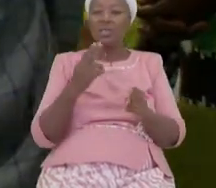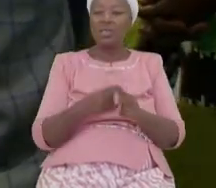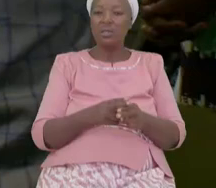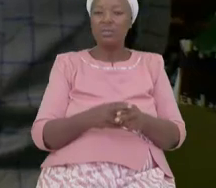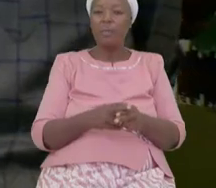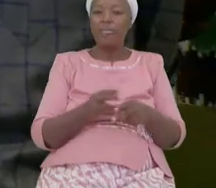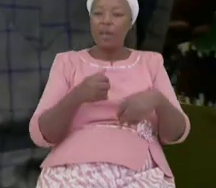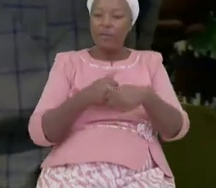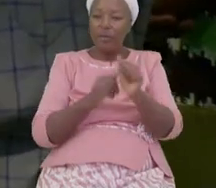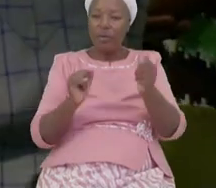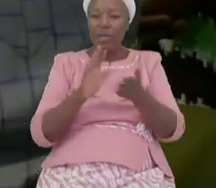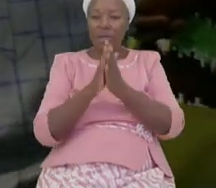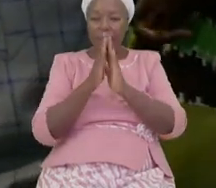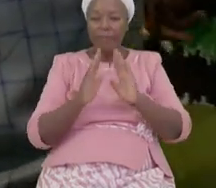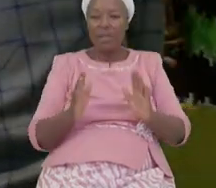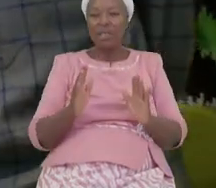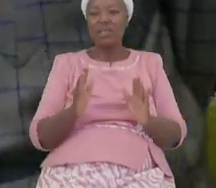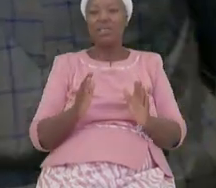Following peace,